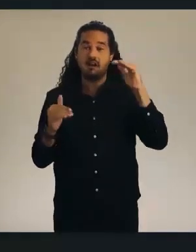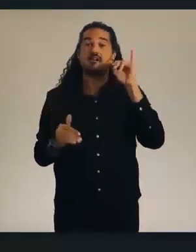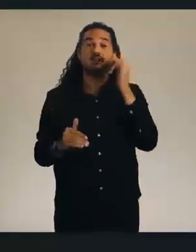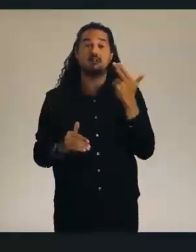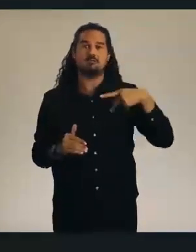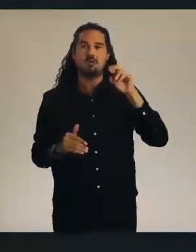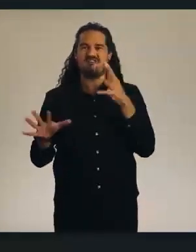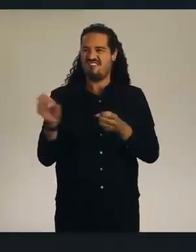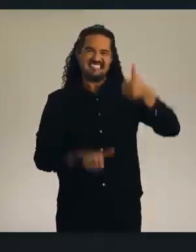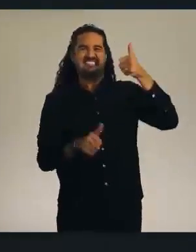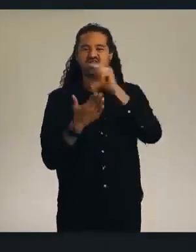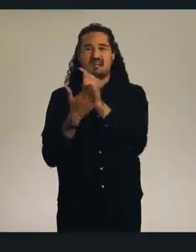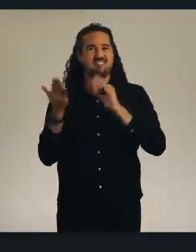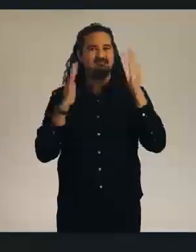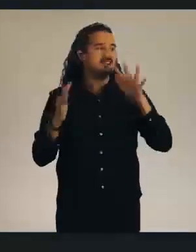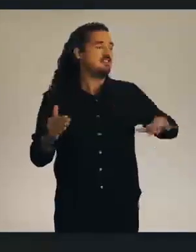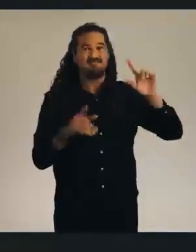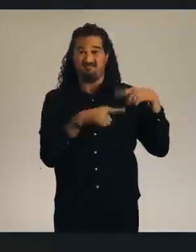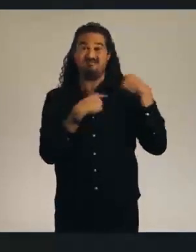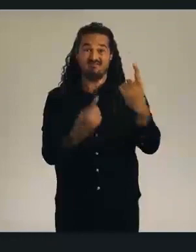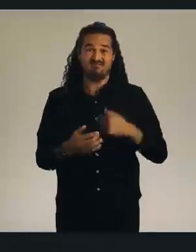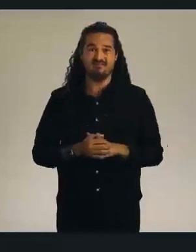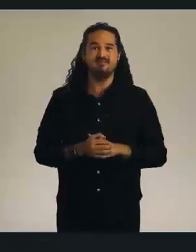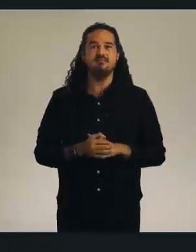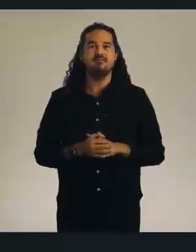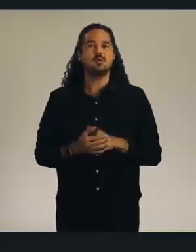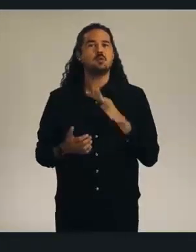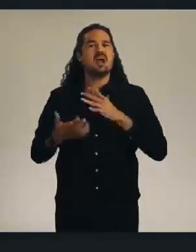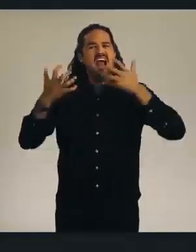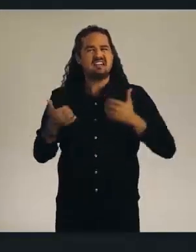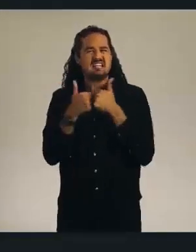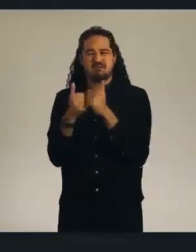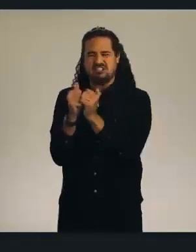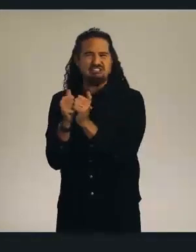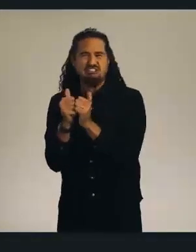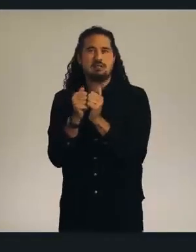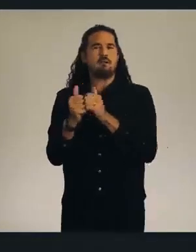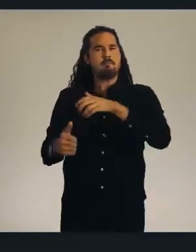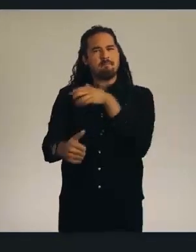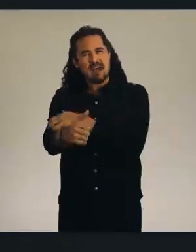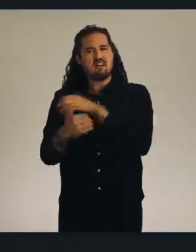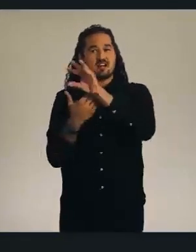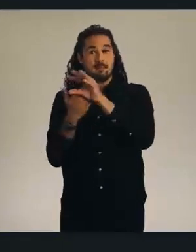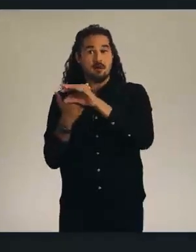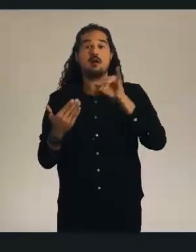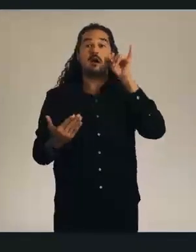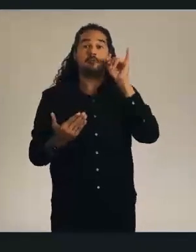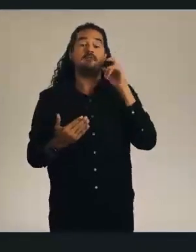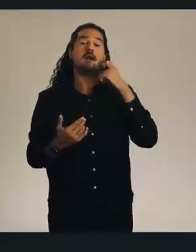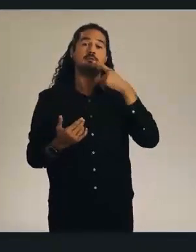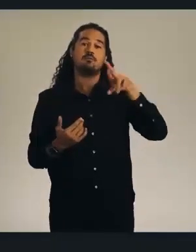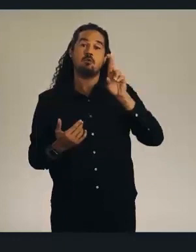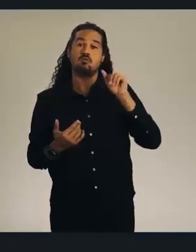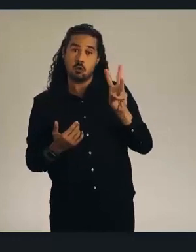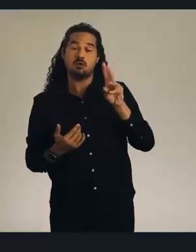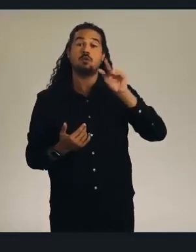ever. Great for high-performance gaming, and our most powerful camera features like Apple Pro RAW and 4K Dolby Vision video. And the A15 Bionic chip's new 5-core GPU